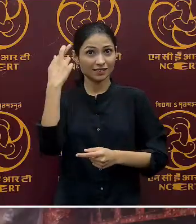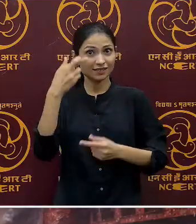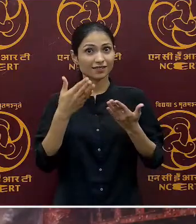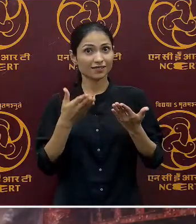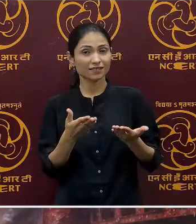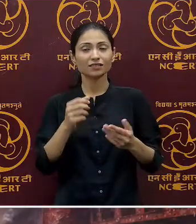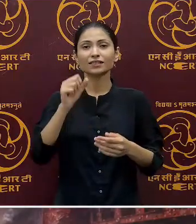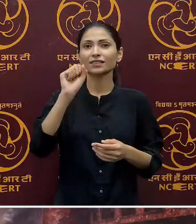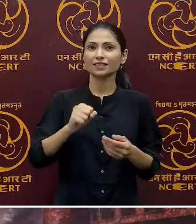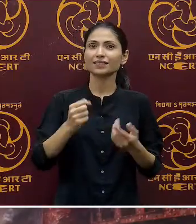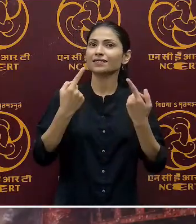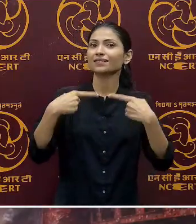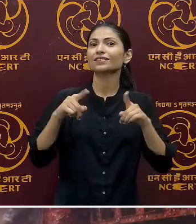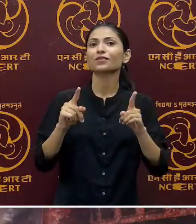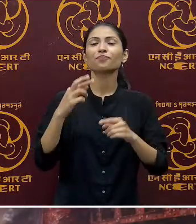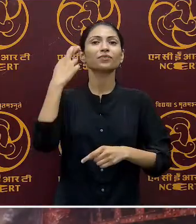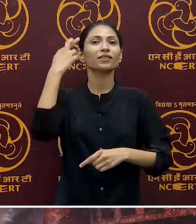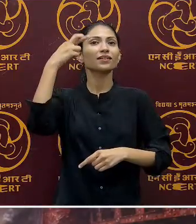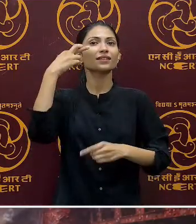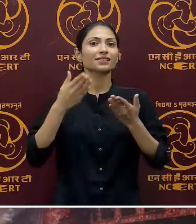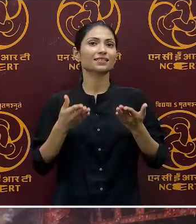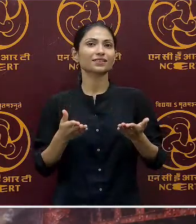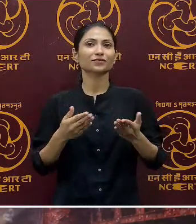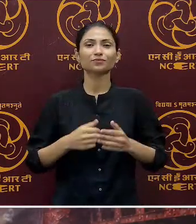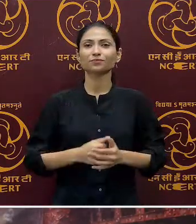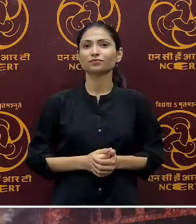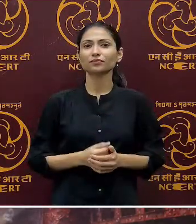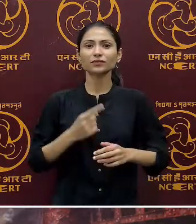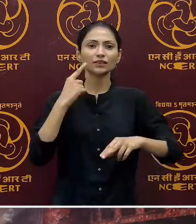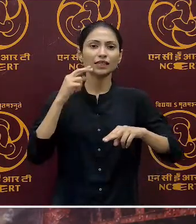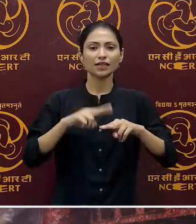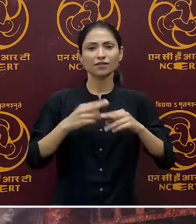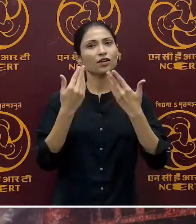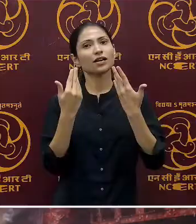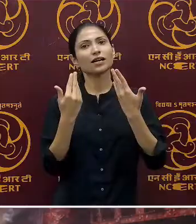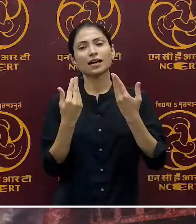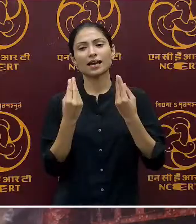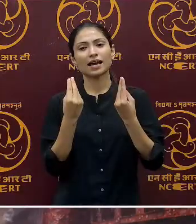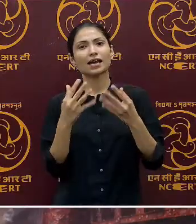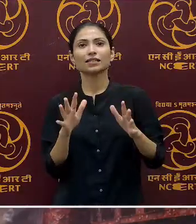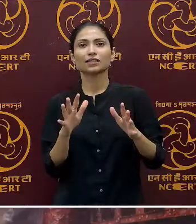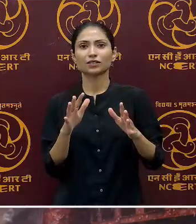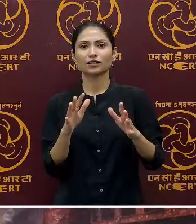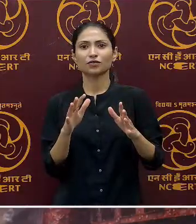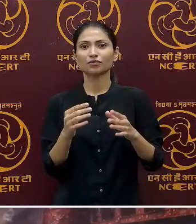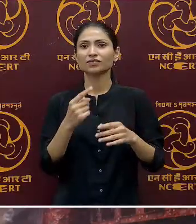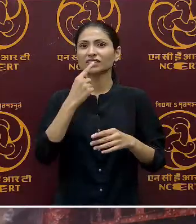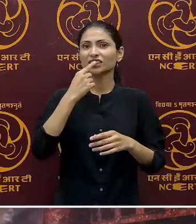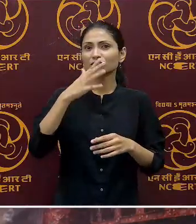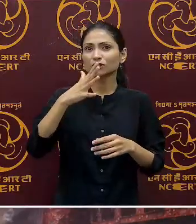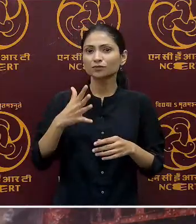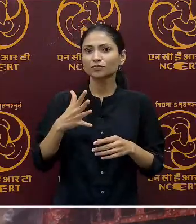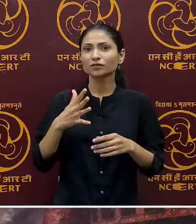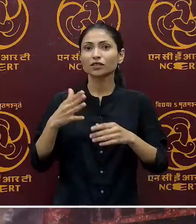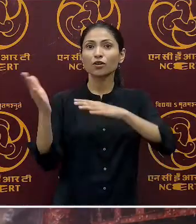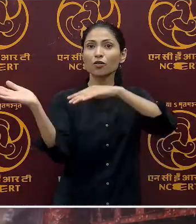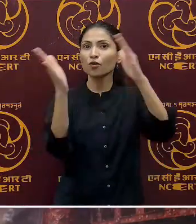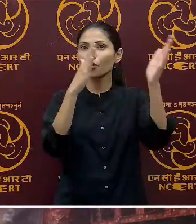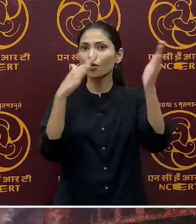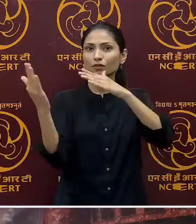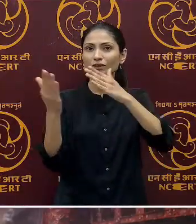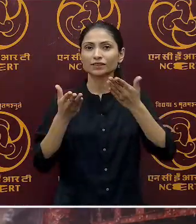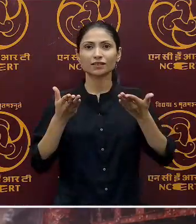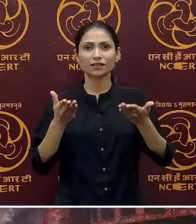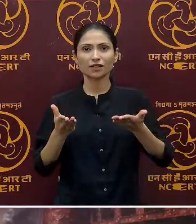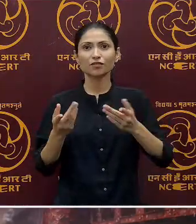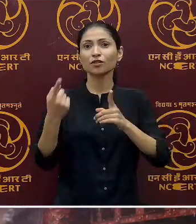correct. This is the only reason, because when it kept in the open air, that in the open air oxygen is present. So, and also